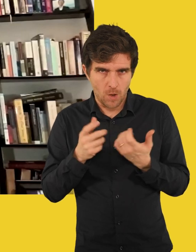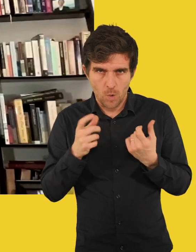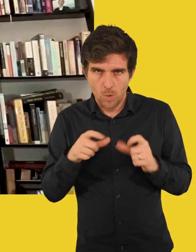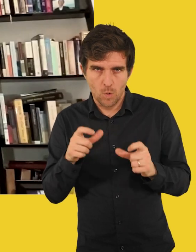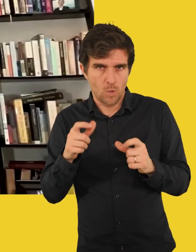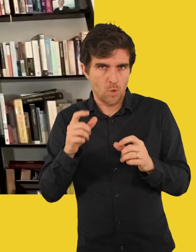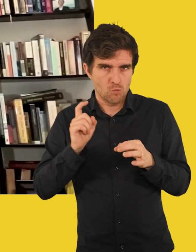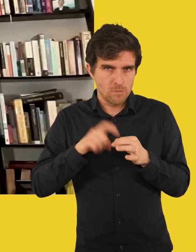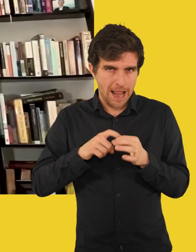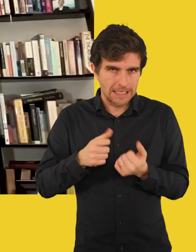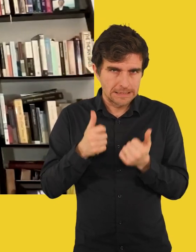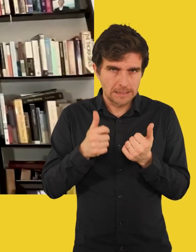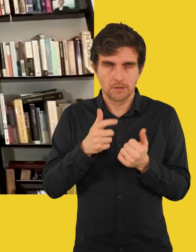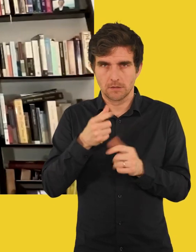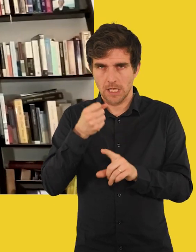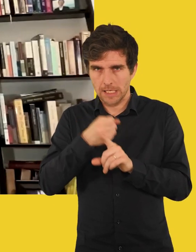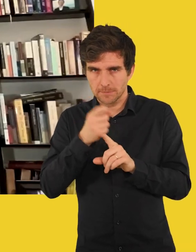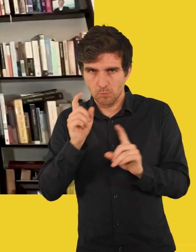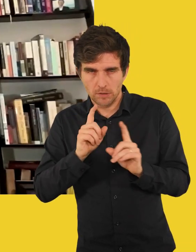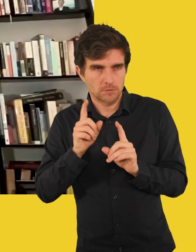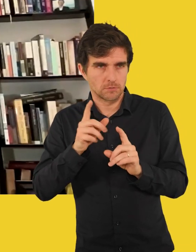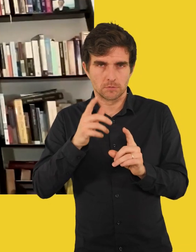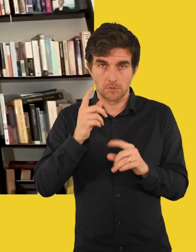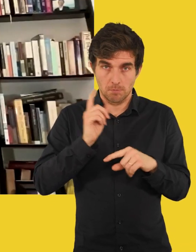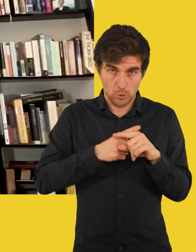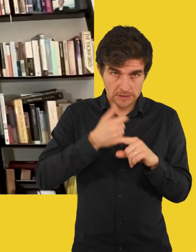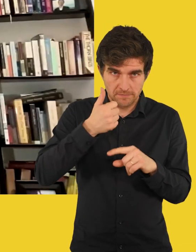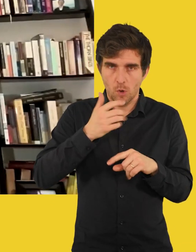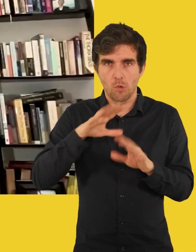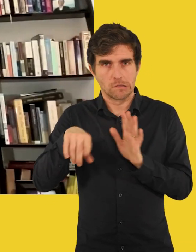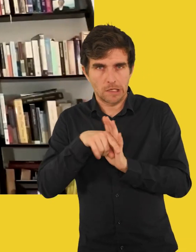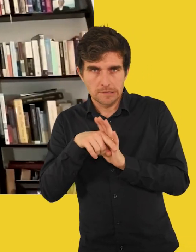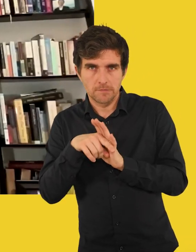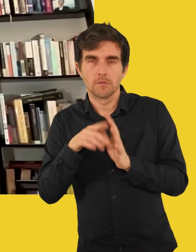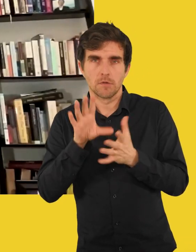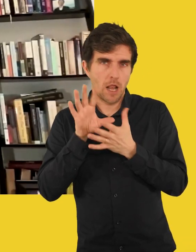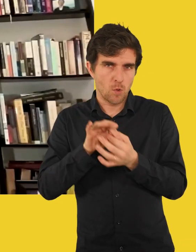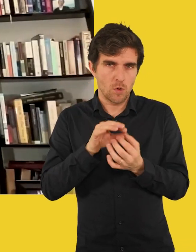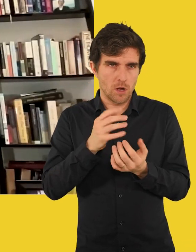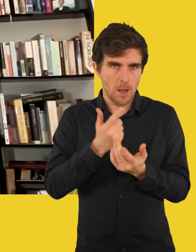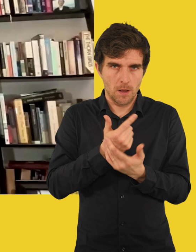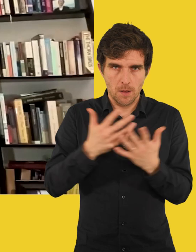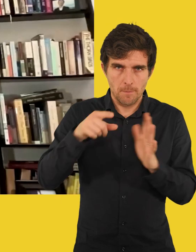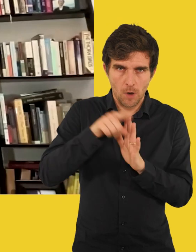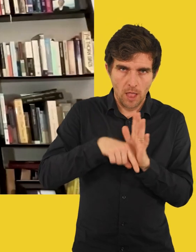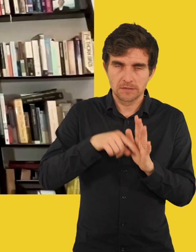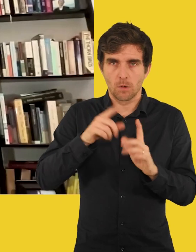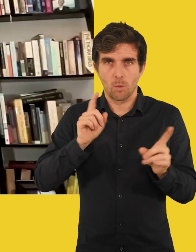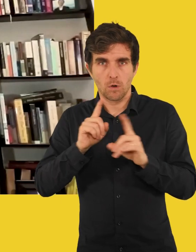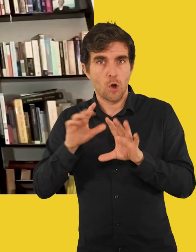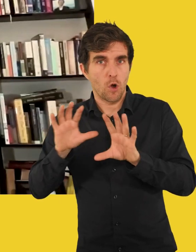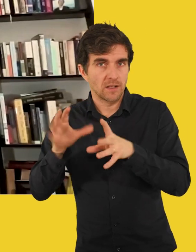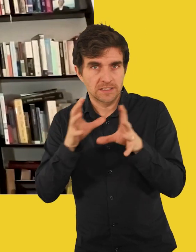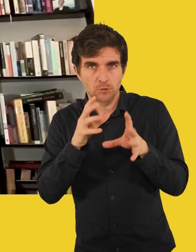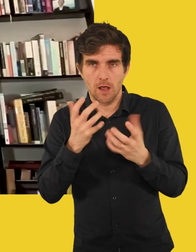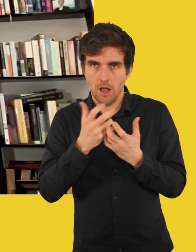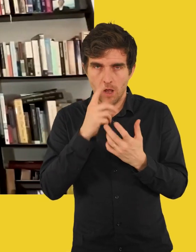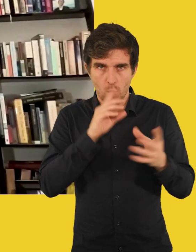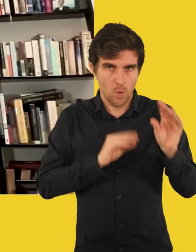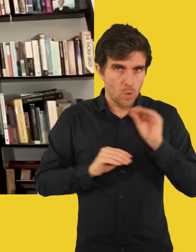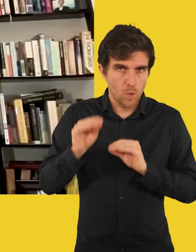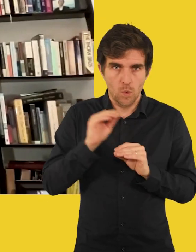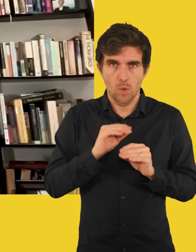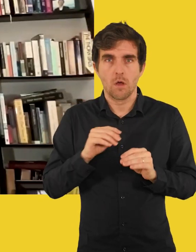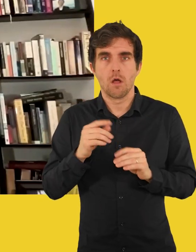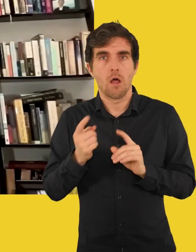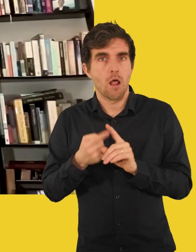be impacting or creating impact positively or negatively in relation to policies or strategies that organizations